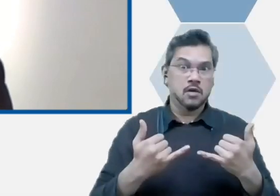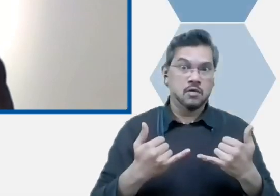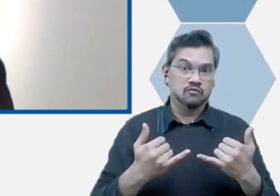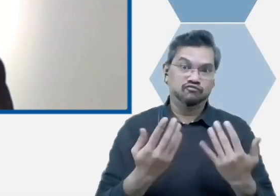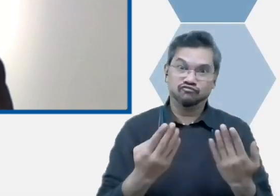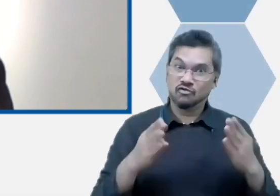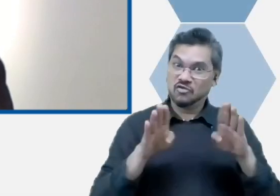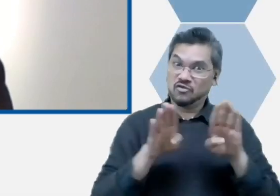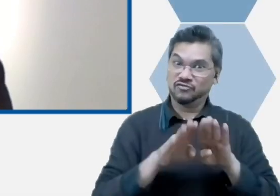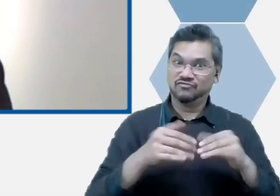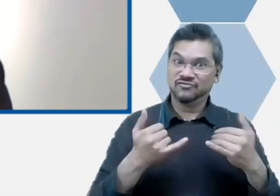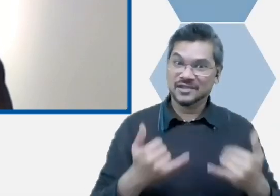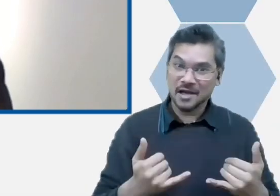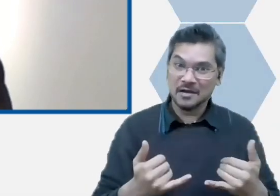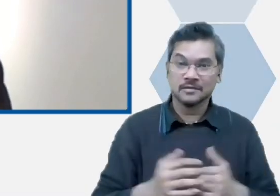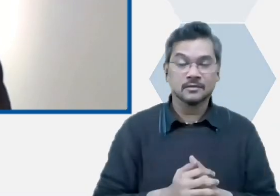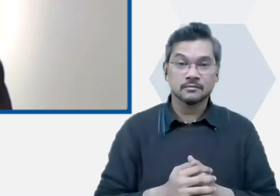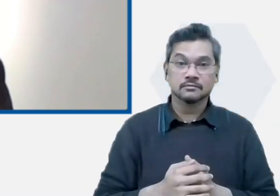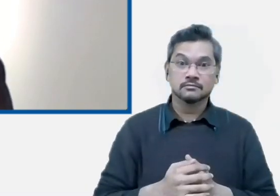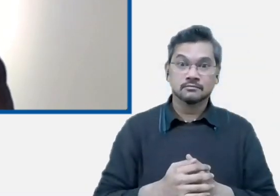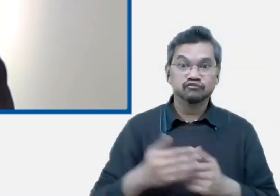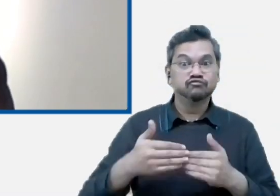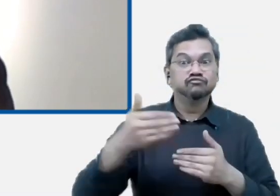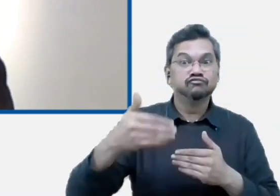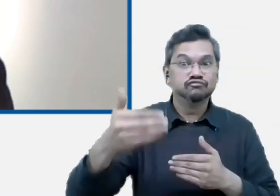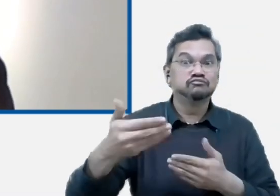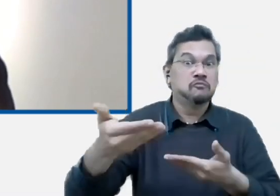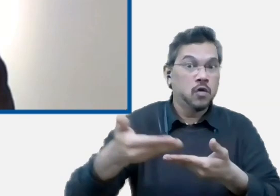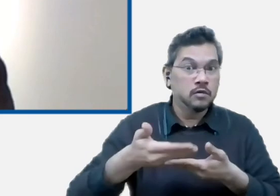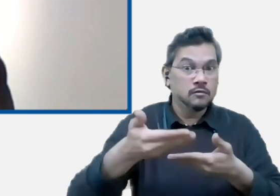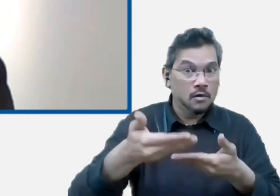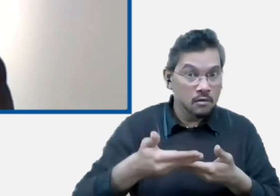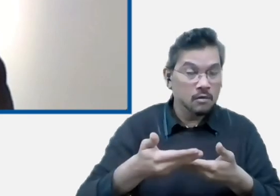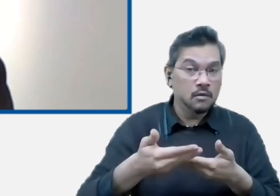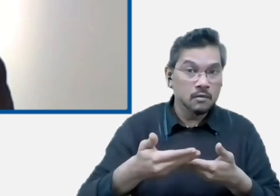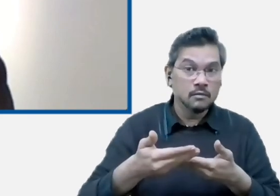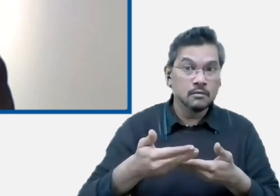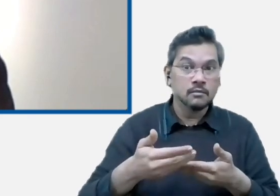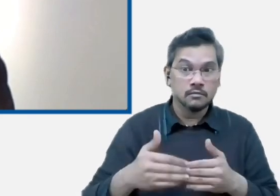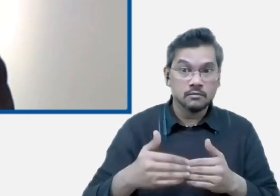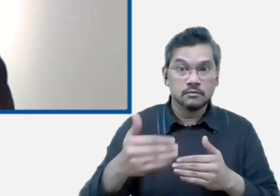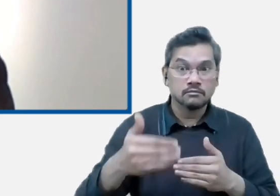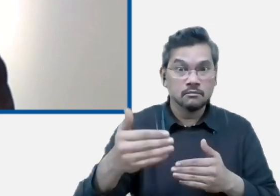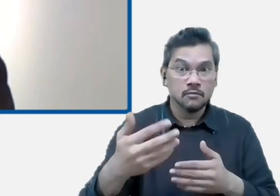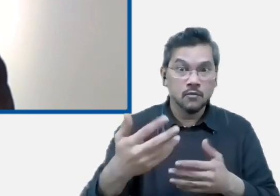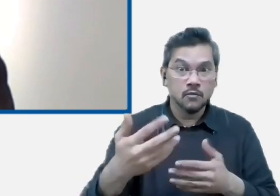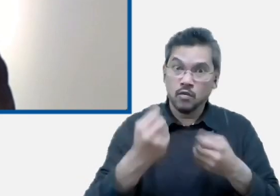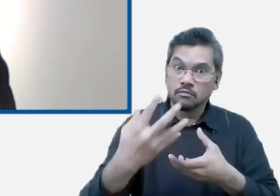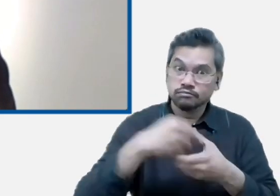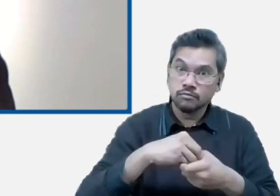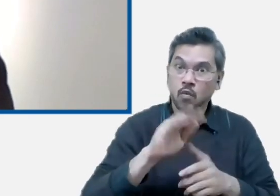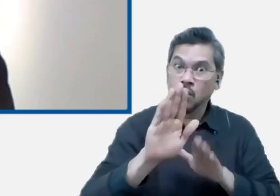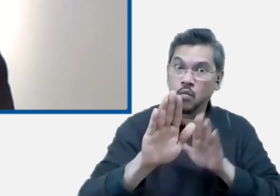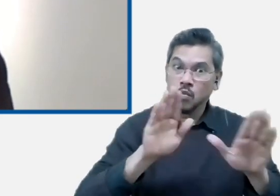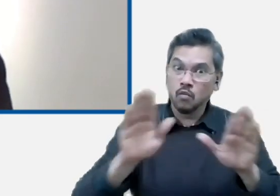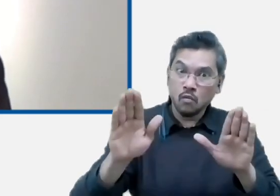to participate, who are signed up to participate with their ministers in tomorrow's